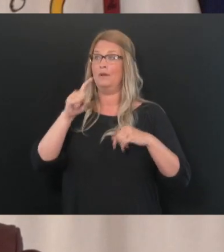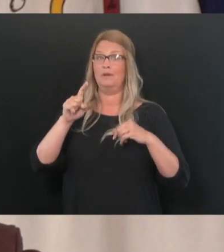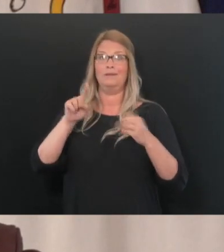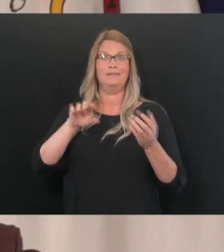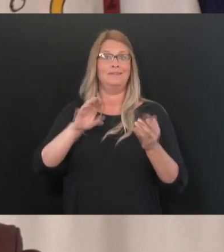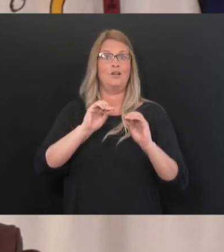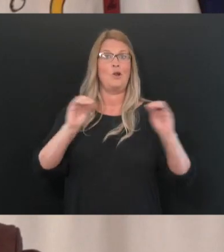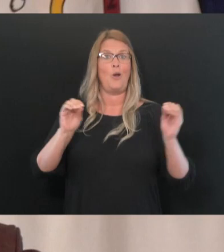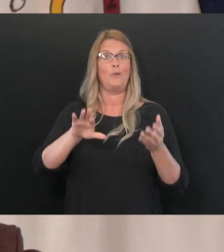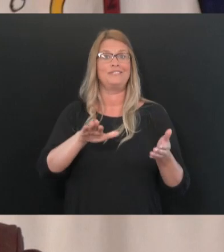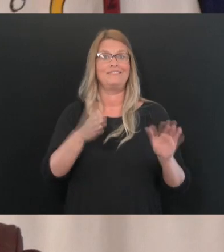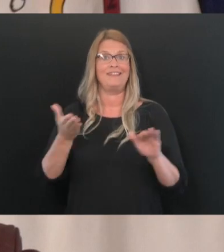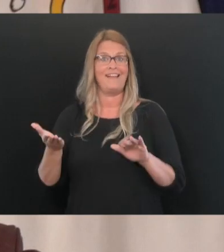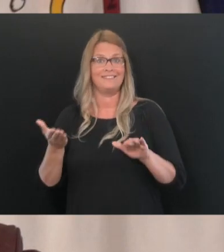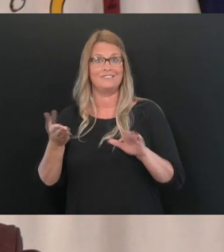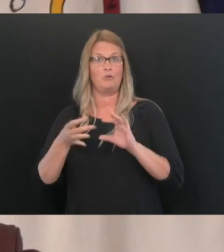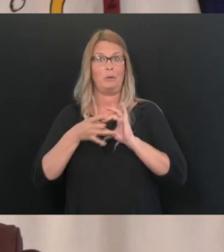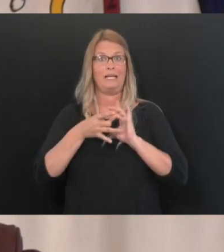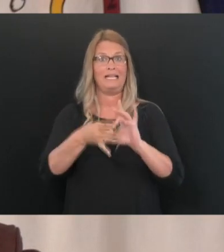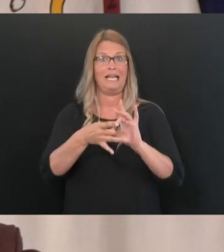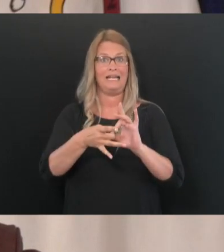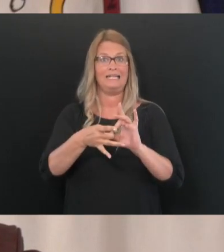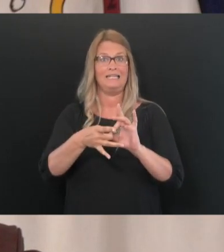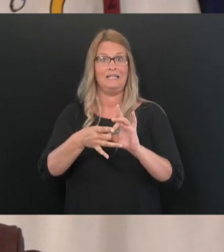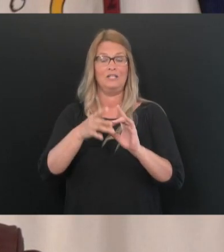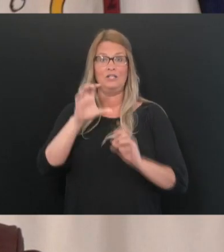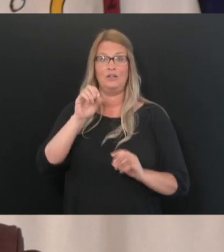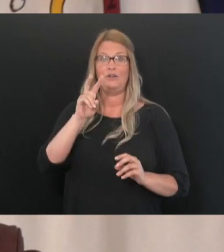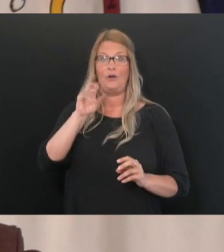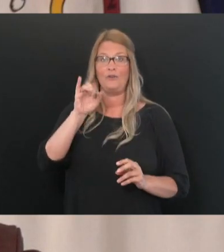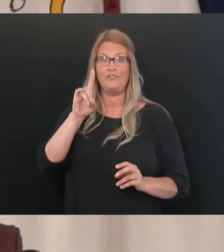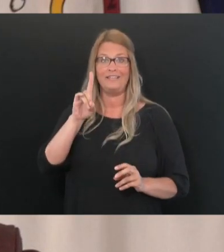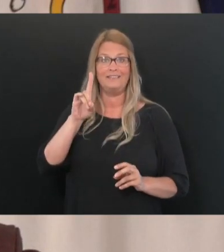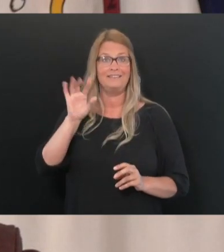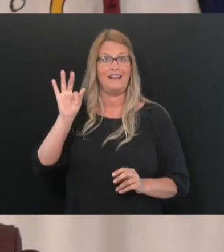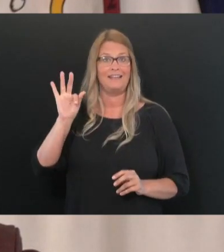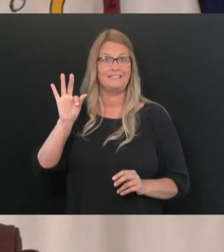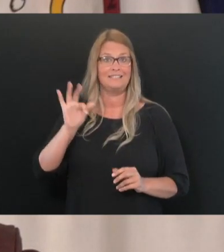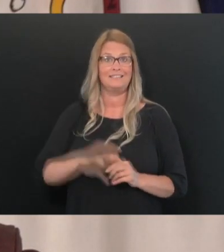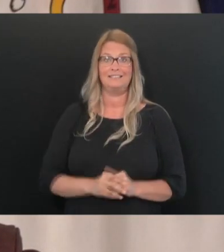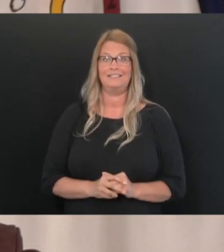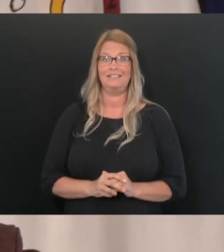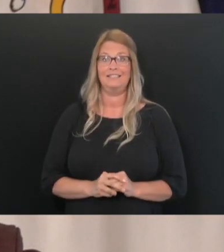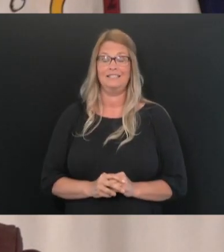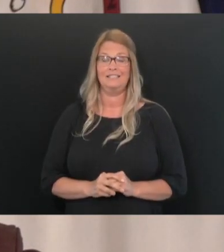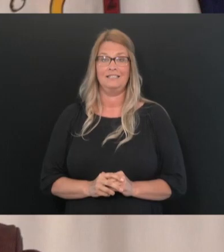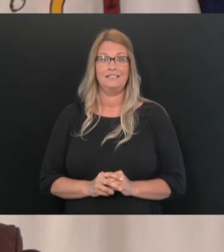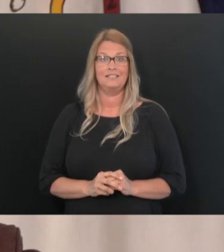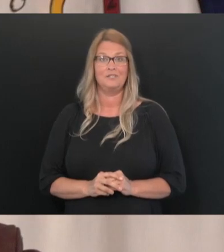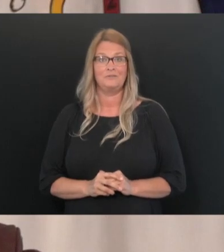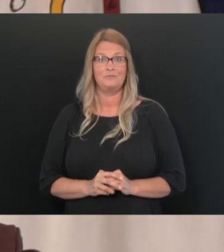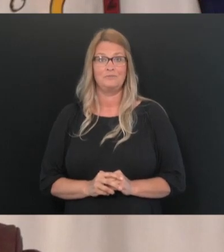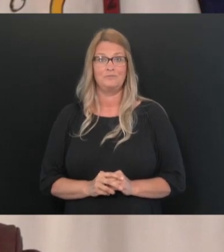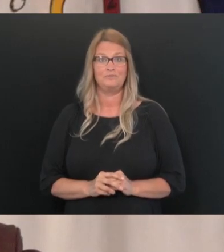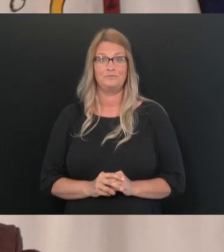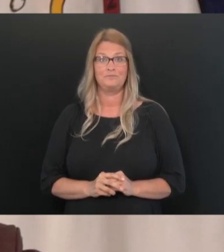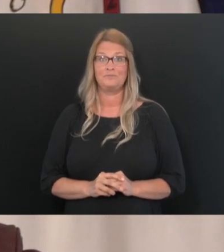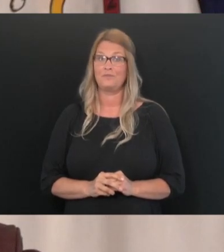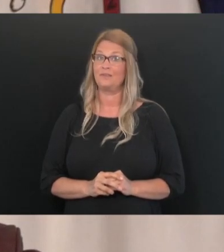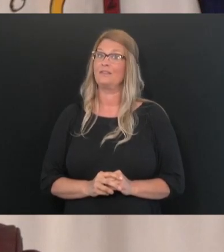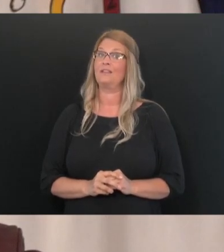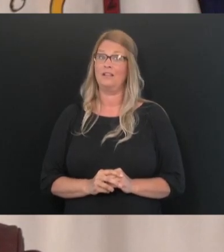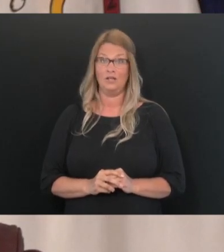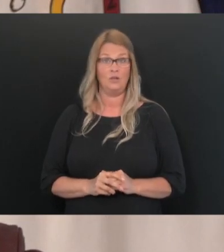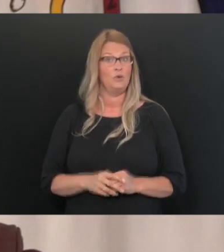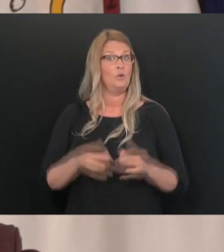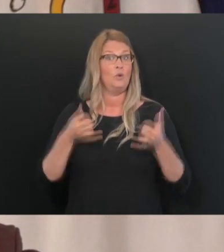to report and we've got calm seas and maybe some clear sailing, but I keep telling everyone we've